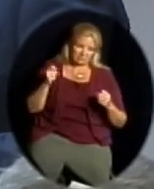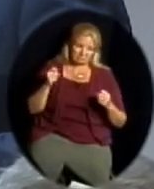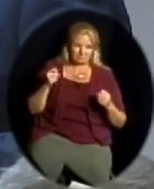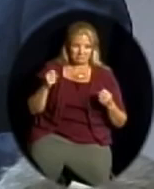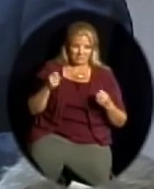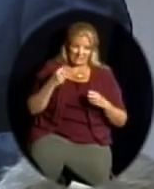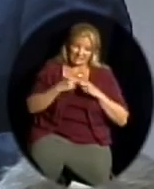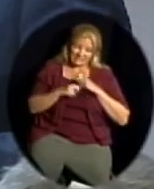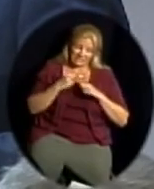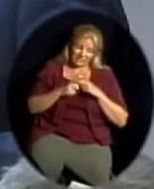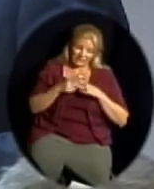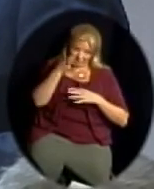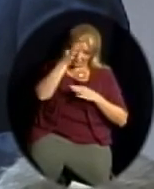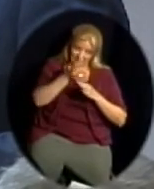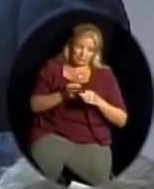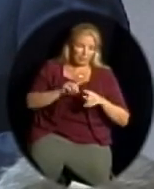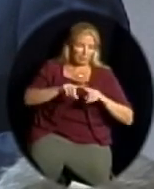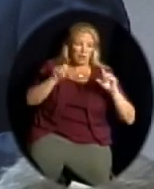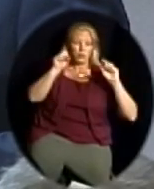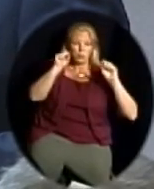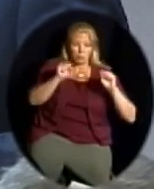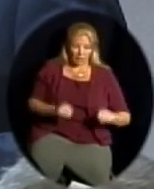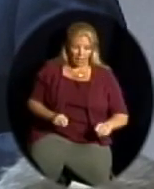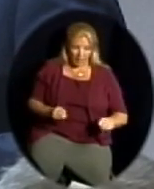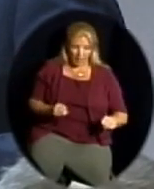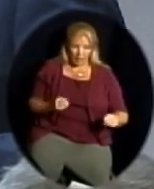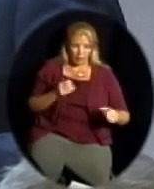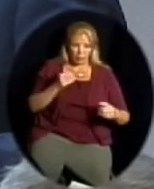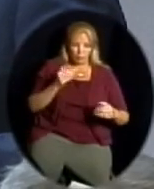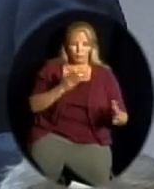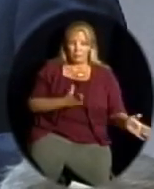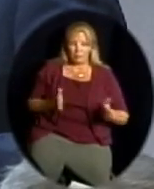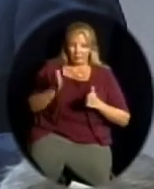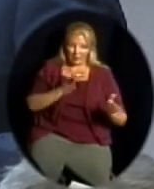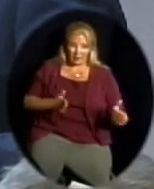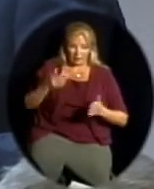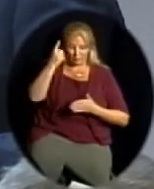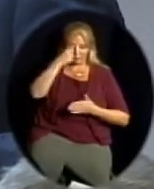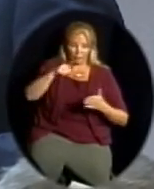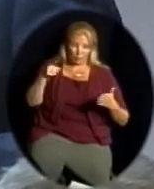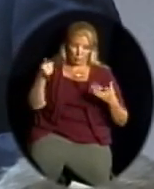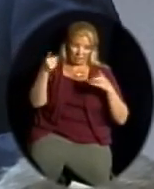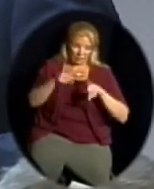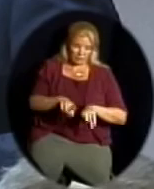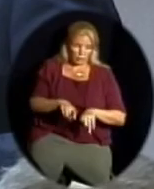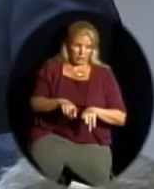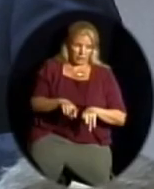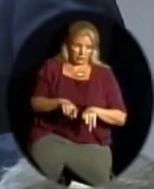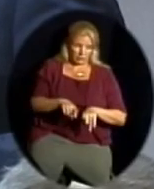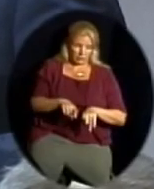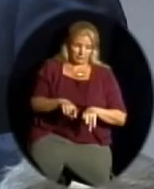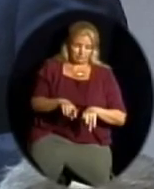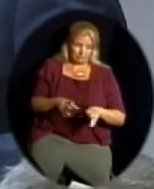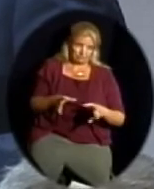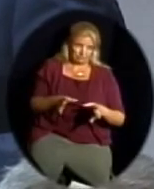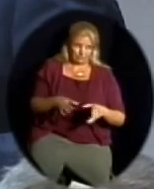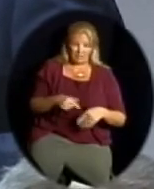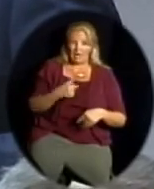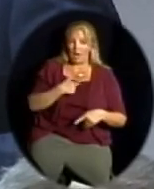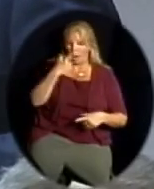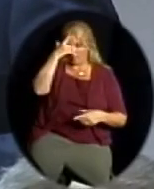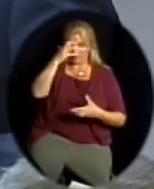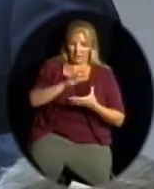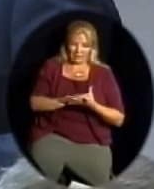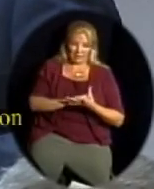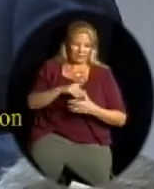planned, and you could prepare for the eventuality that I truly believe that the year that it hit, there would be very